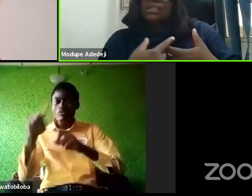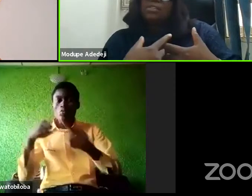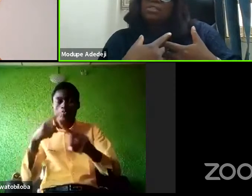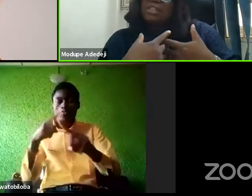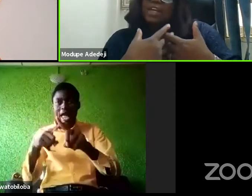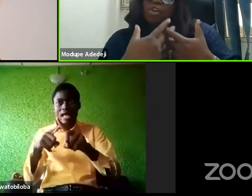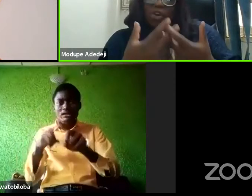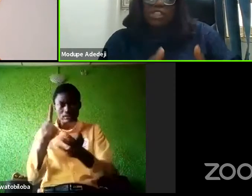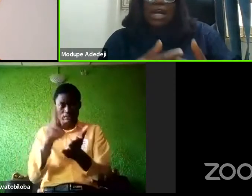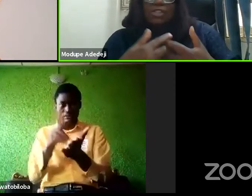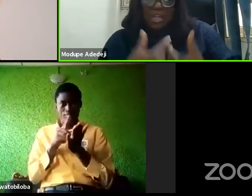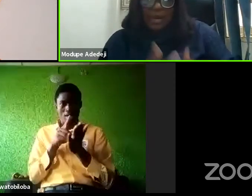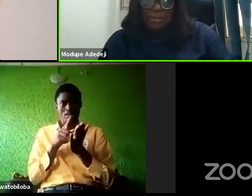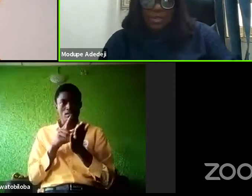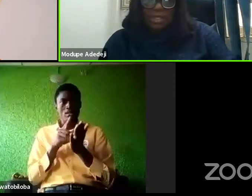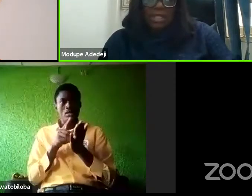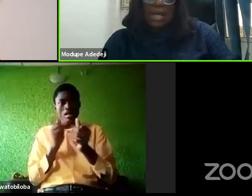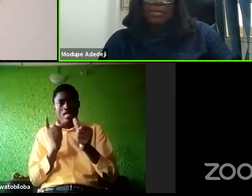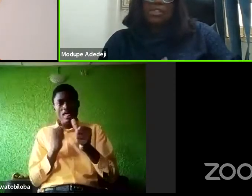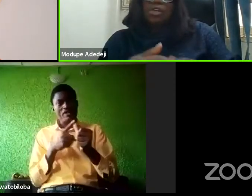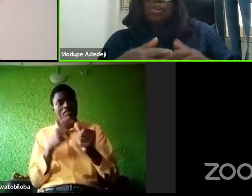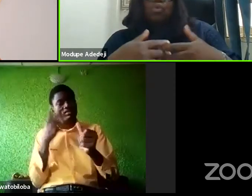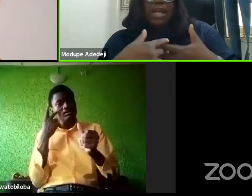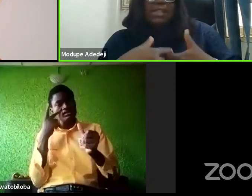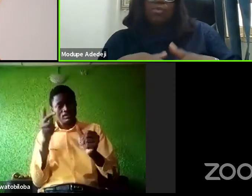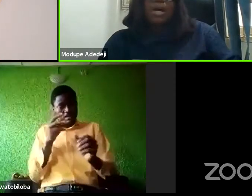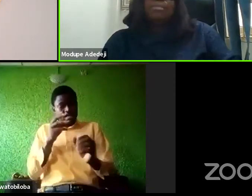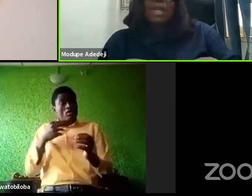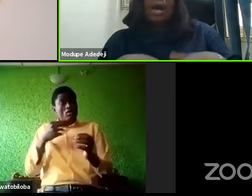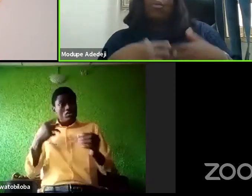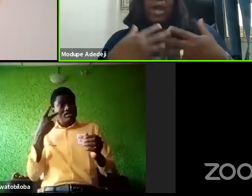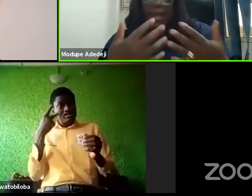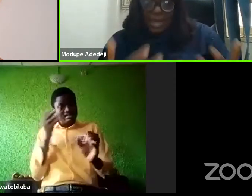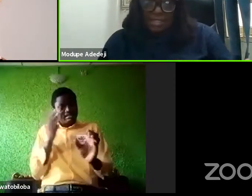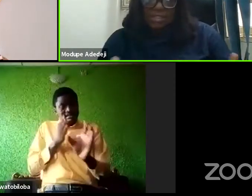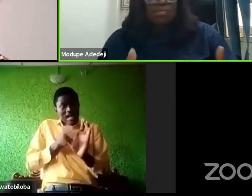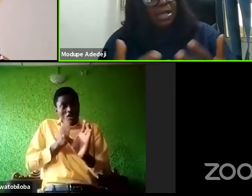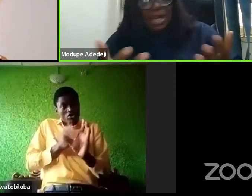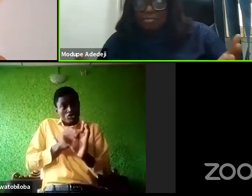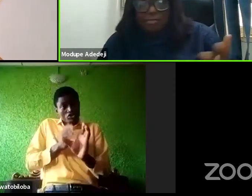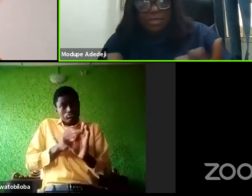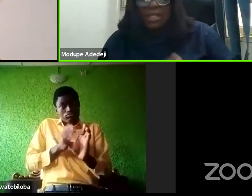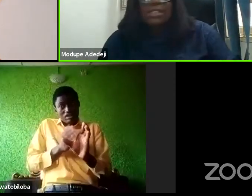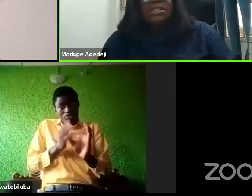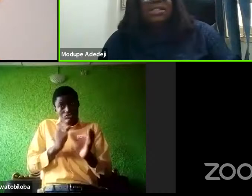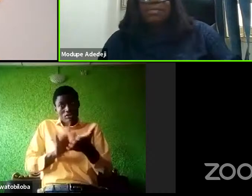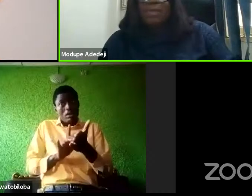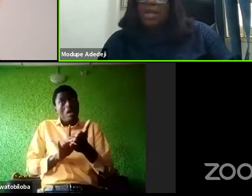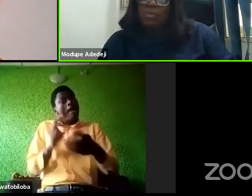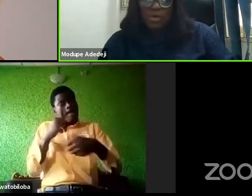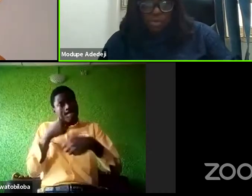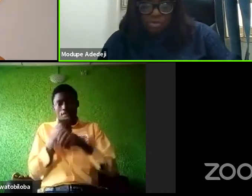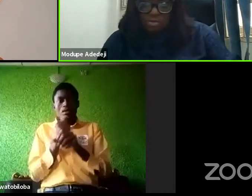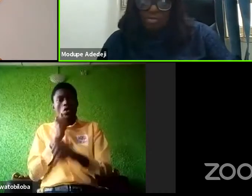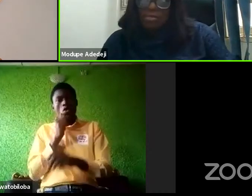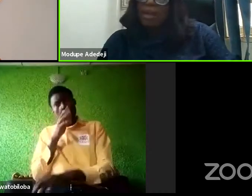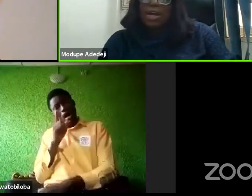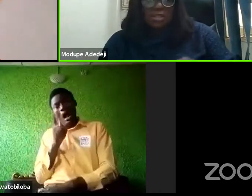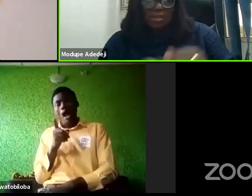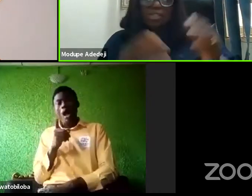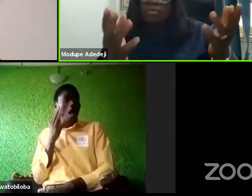with psychological therapy. That means you let the woman be aware that, madam, this is menopause.